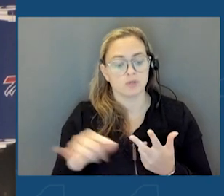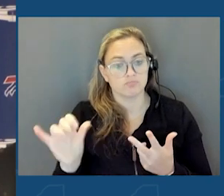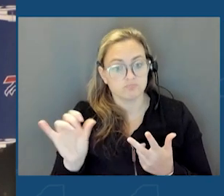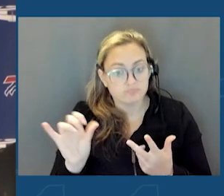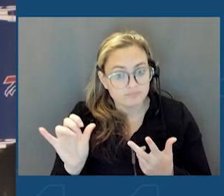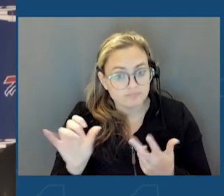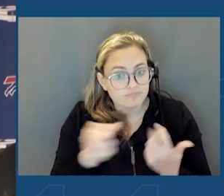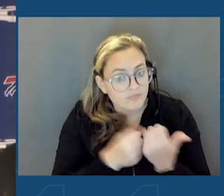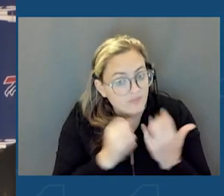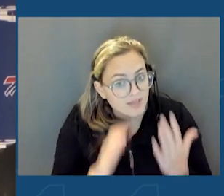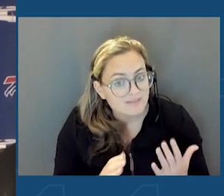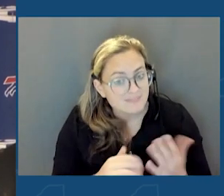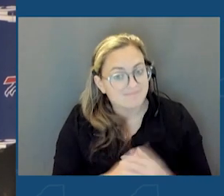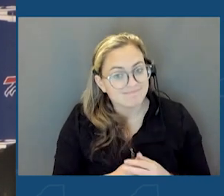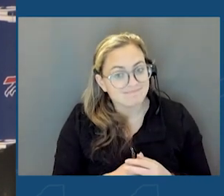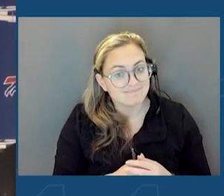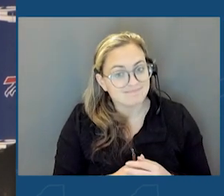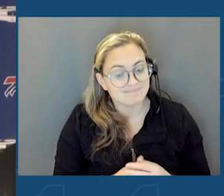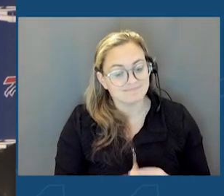our fans.